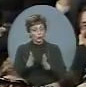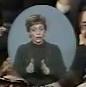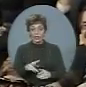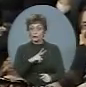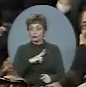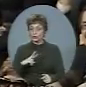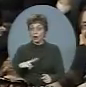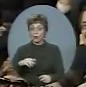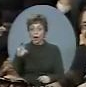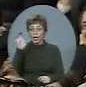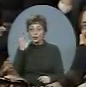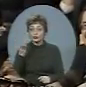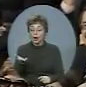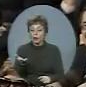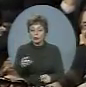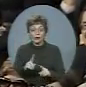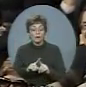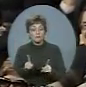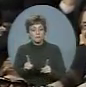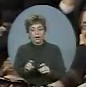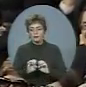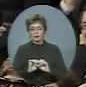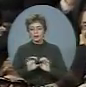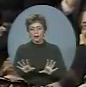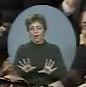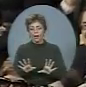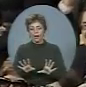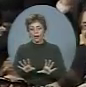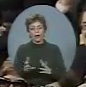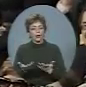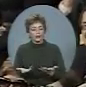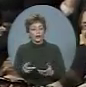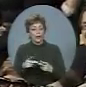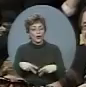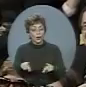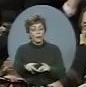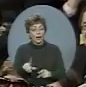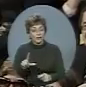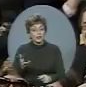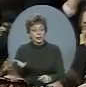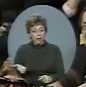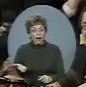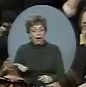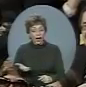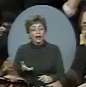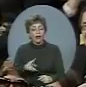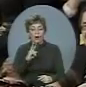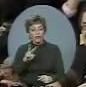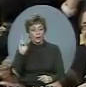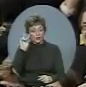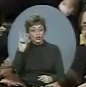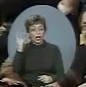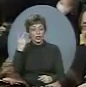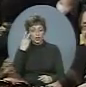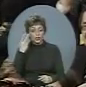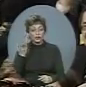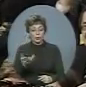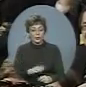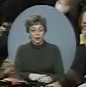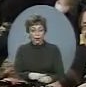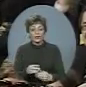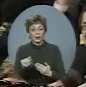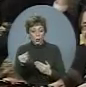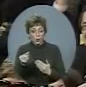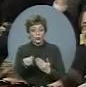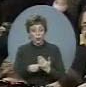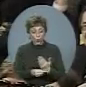Party has done a complete flip-flop on an issue that is of vital concern to the safety and security of Canadians